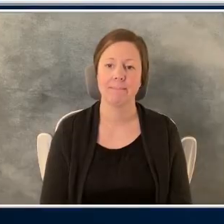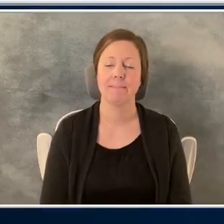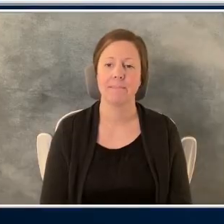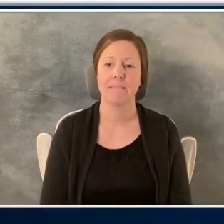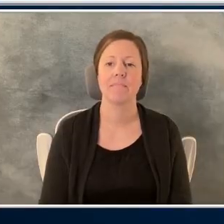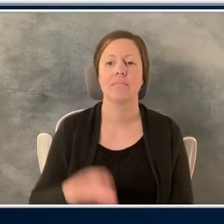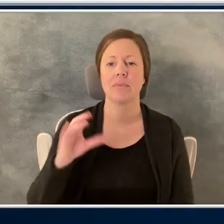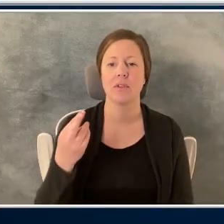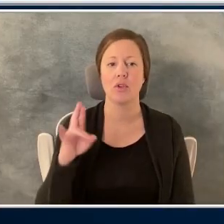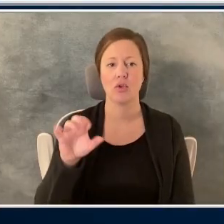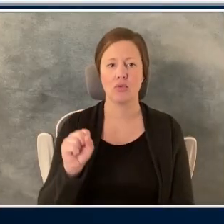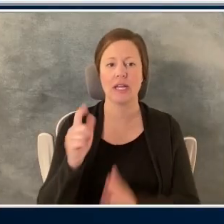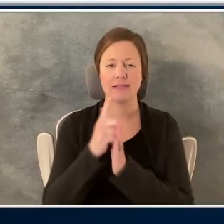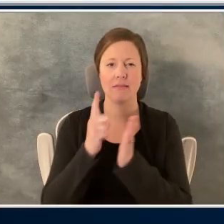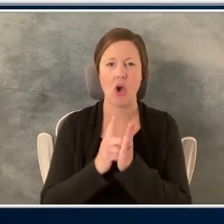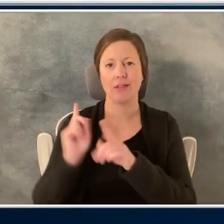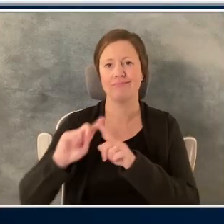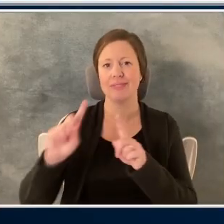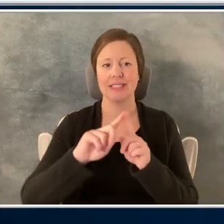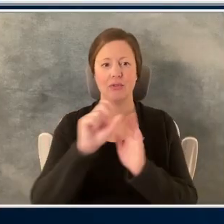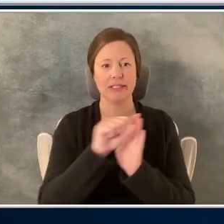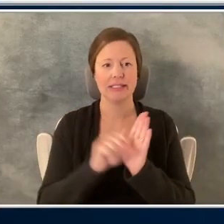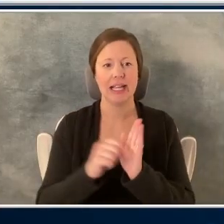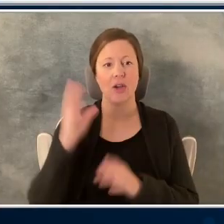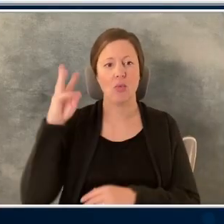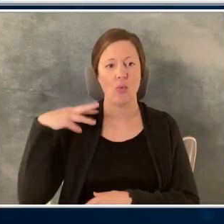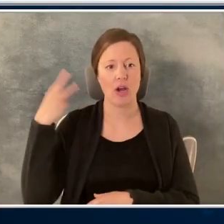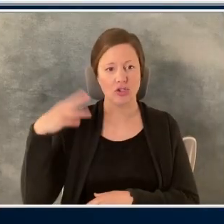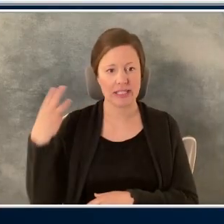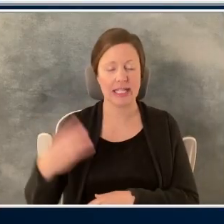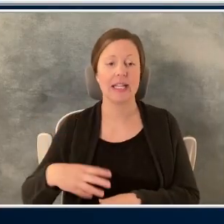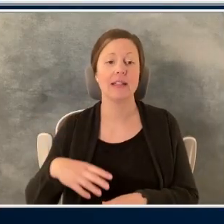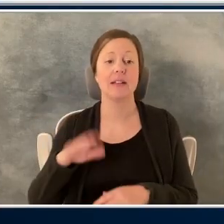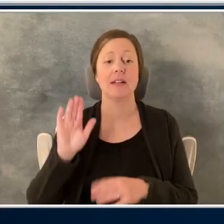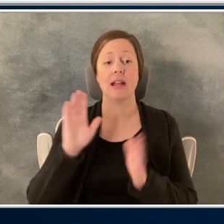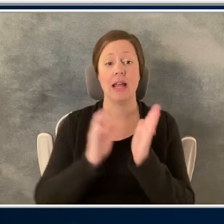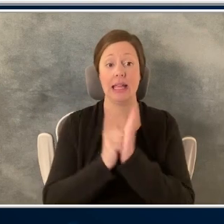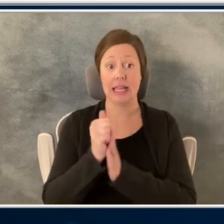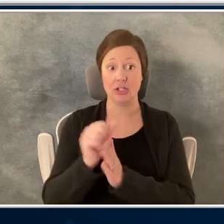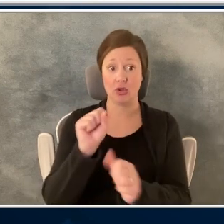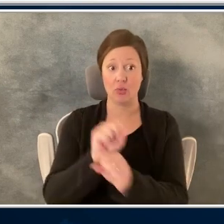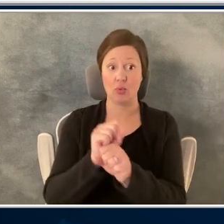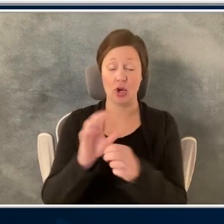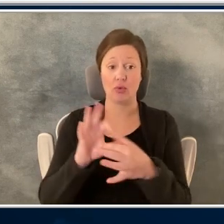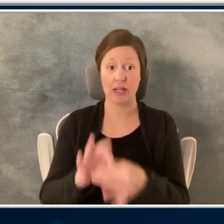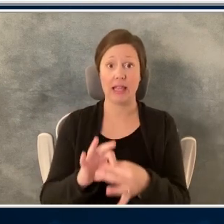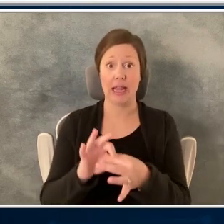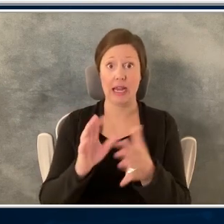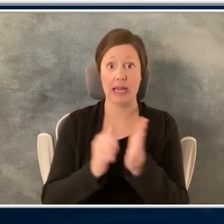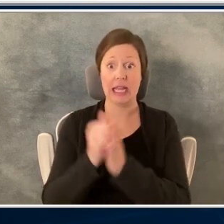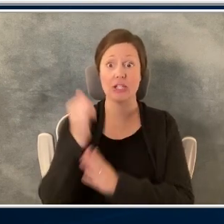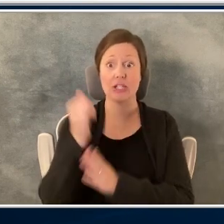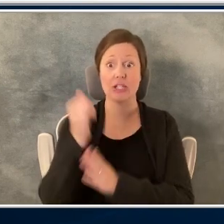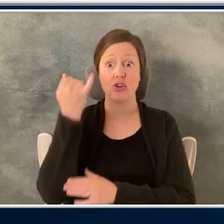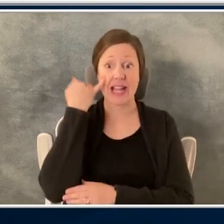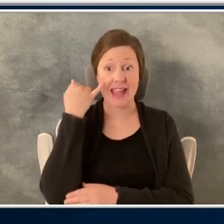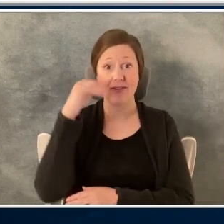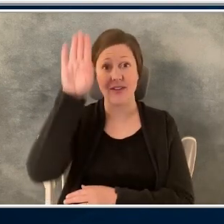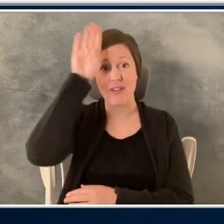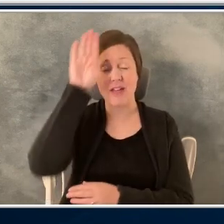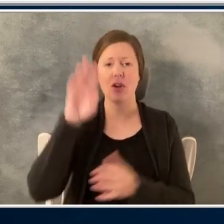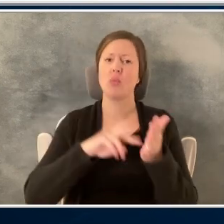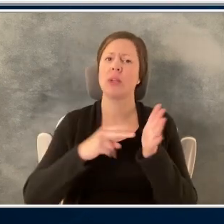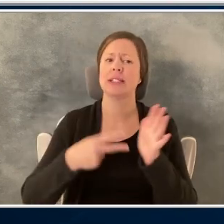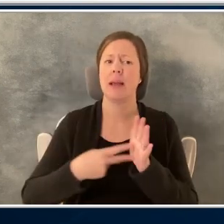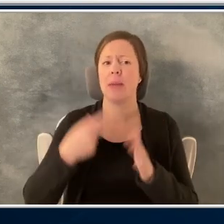different state by state, as we know. In Washington, prostate cancer is considered a work-related cancer if you are a firefighter. So what does that mean? And what does